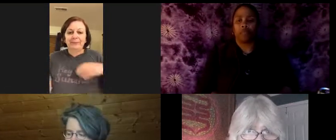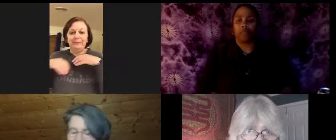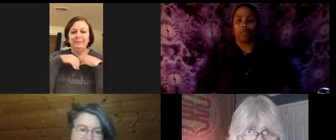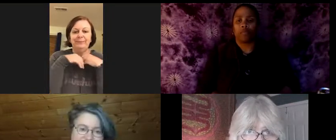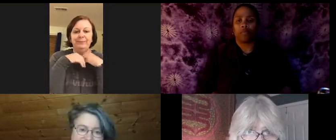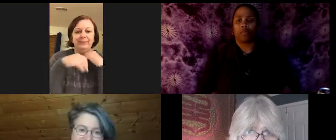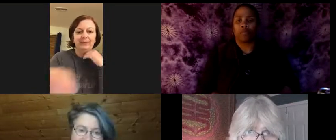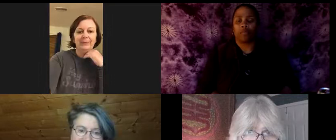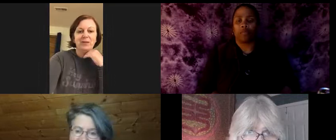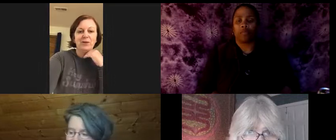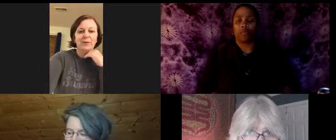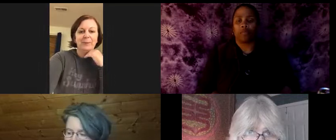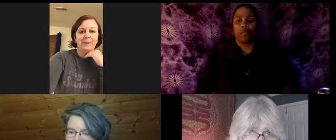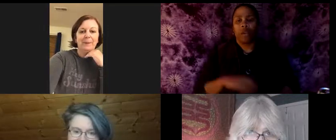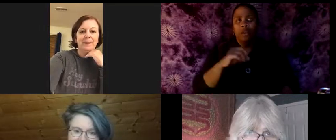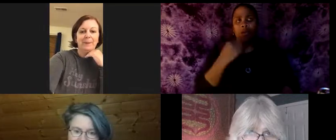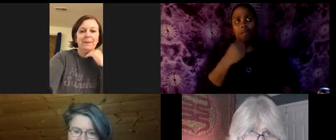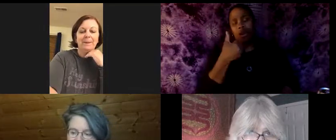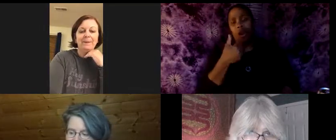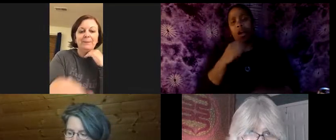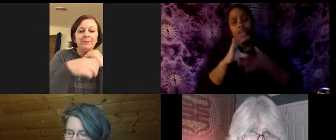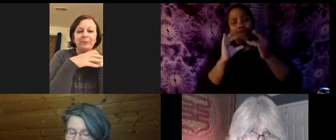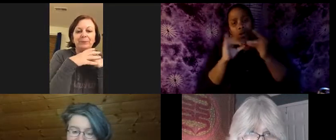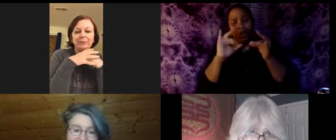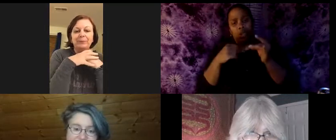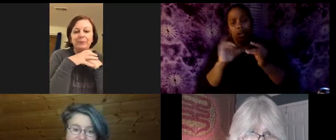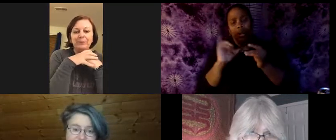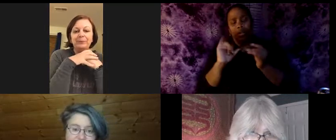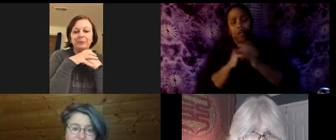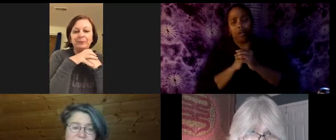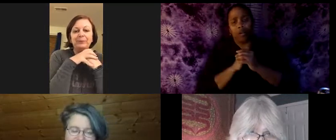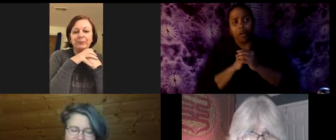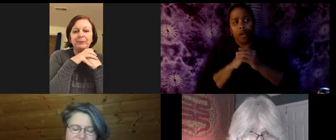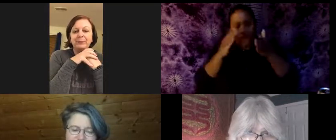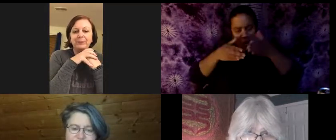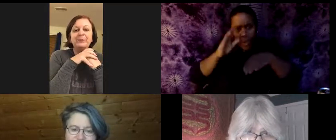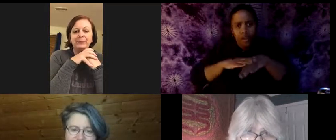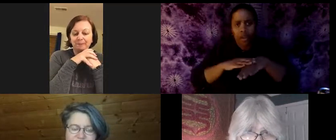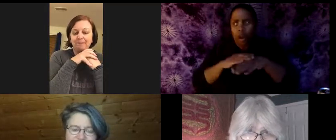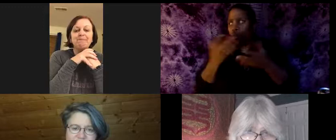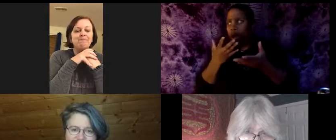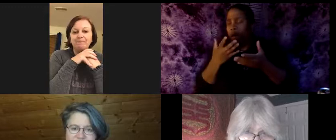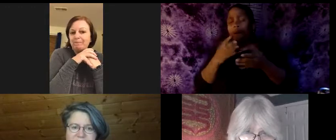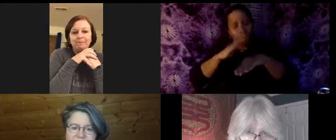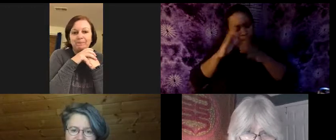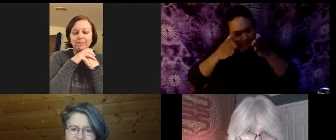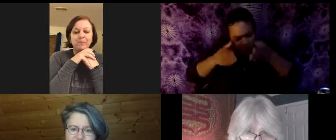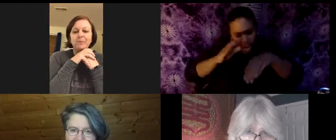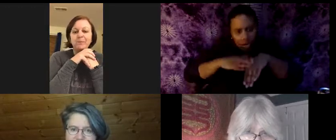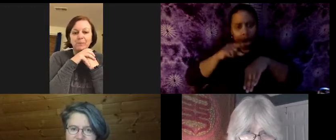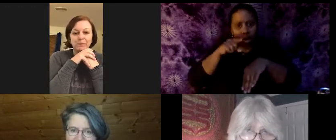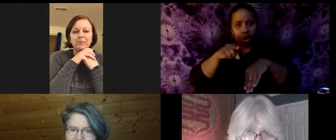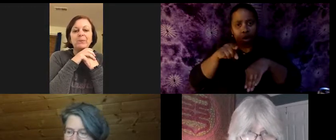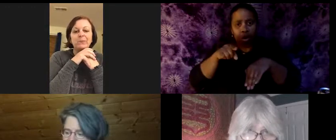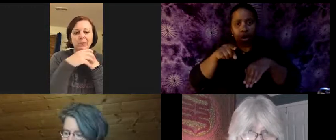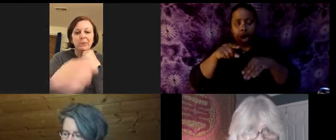Yeah, someone else mentioned that too. Yeah, like that we hadn't fully answered what to focus on. I'm focusing on you. I agree. Learning to strengthen your muscle of turning